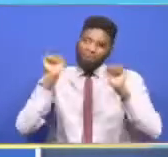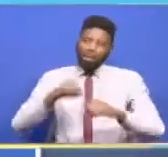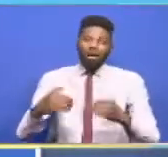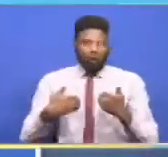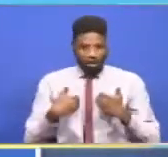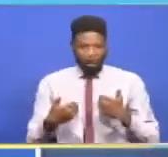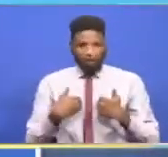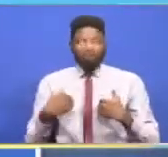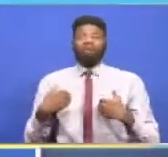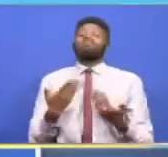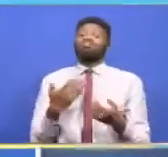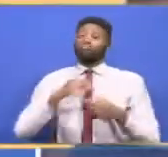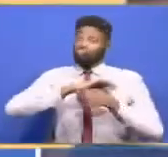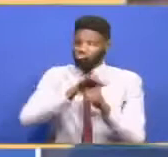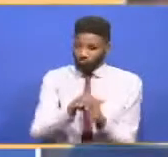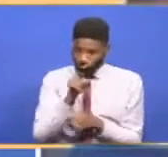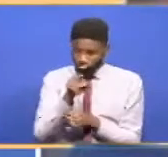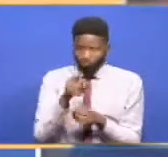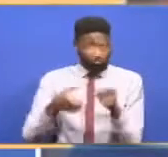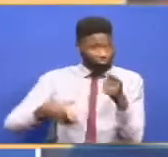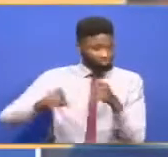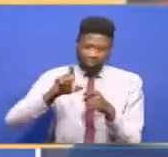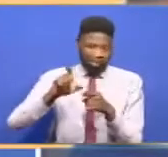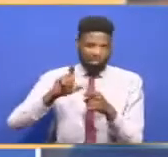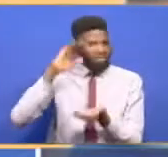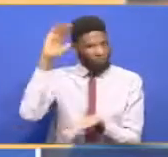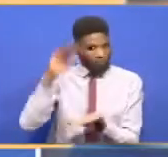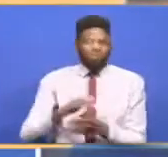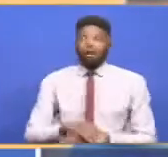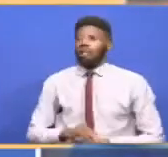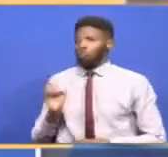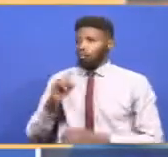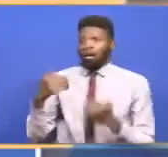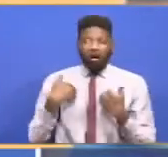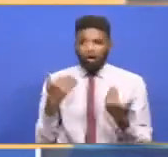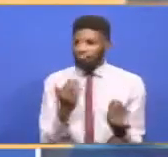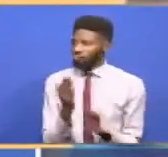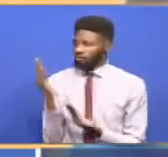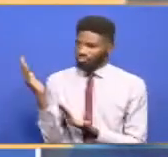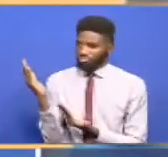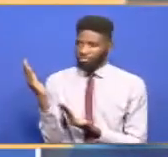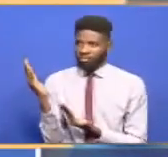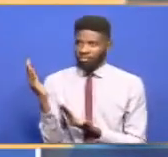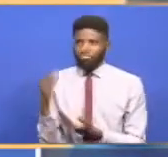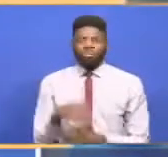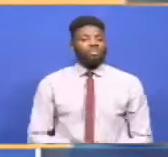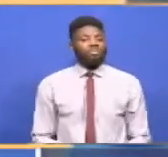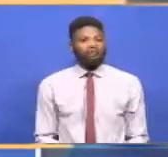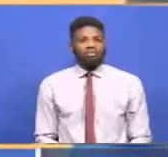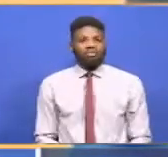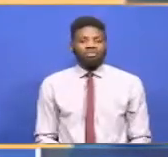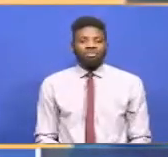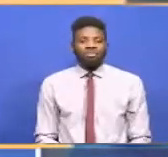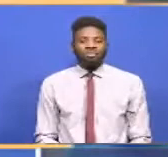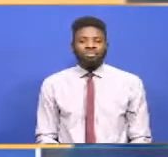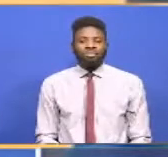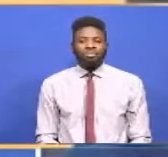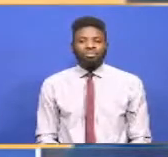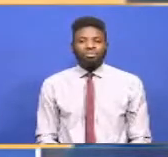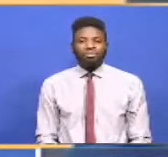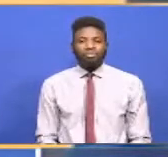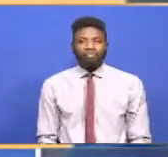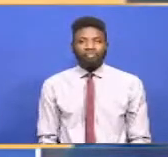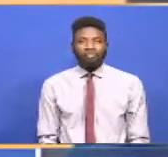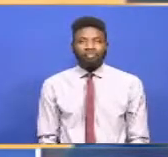the COVID-19 curve. Nairobi had 175 cases, out of which Dagoretti North recorded 34, with